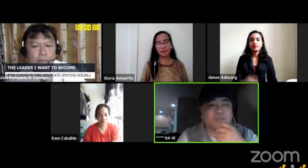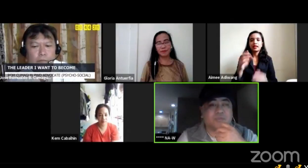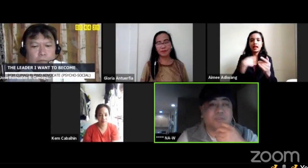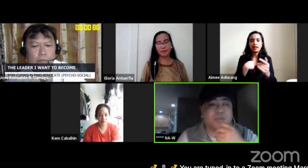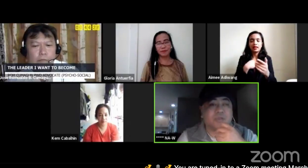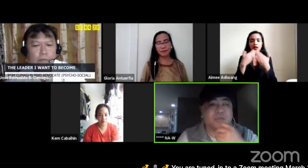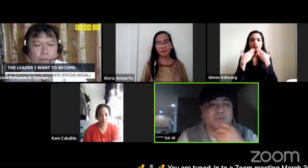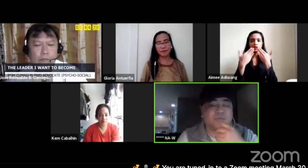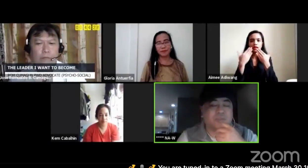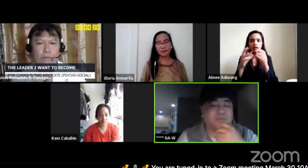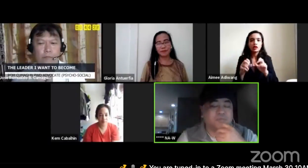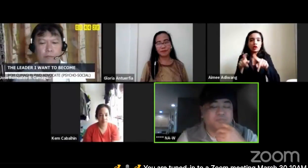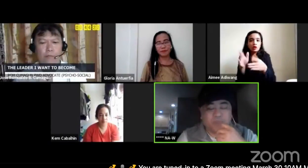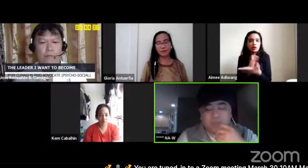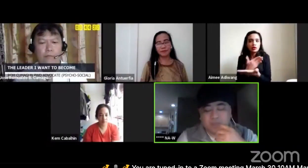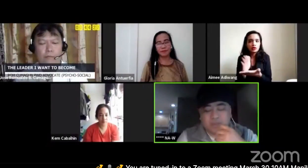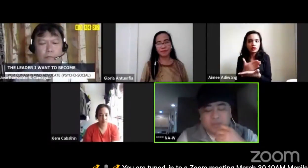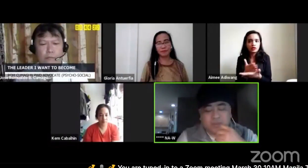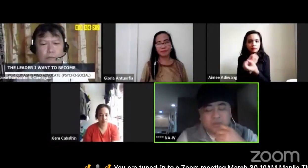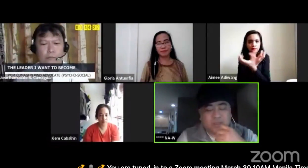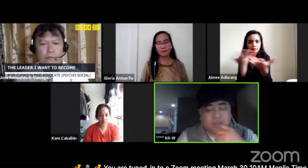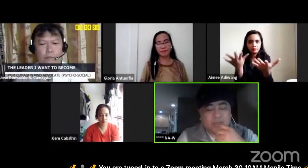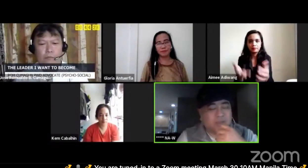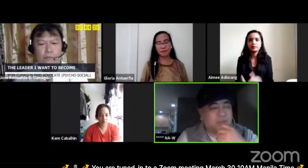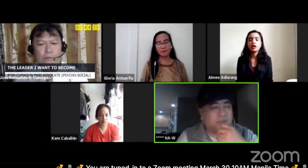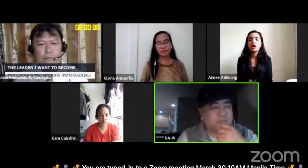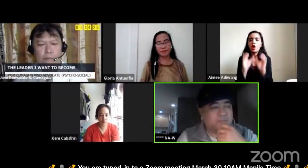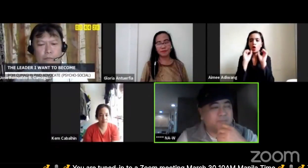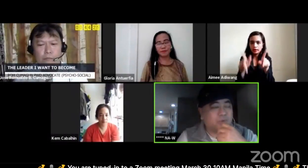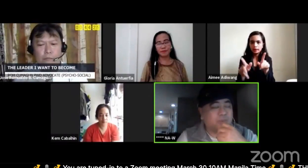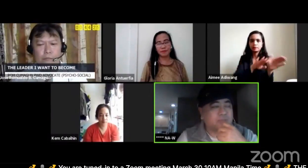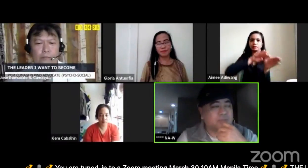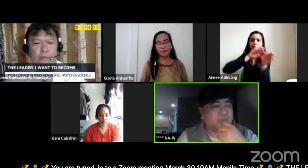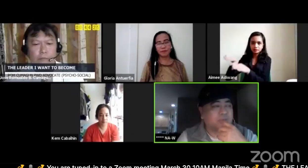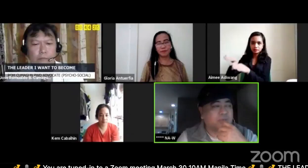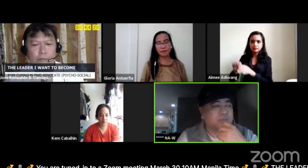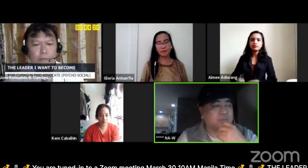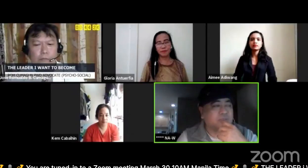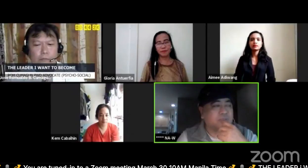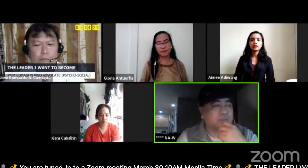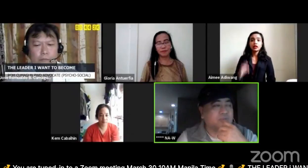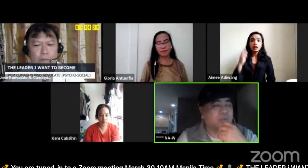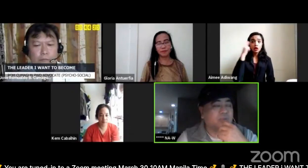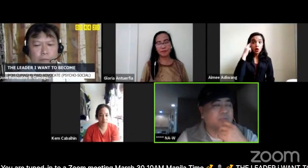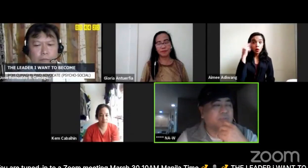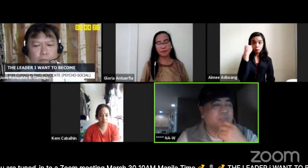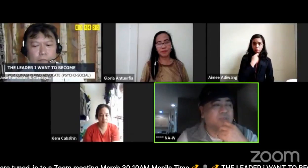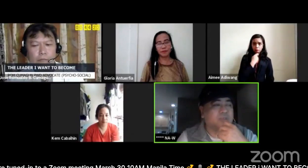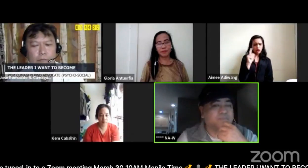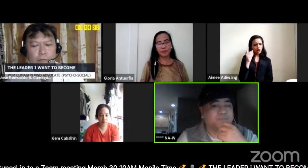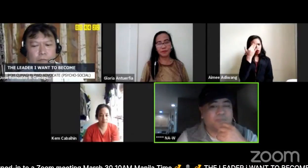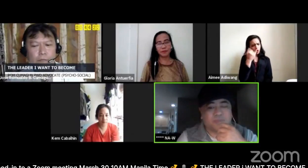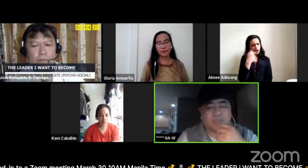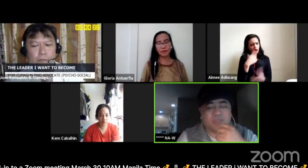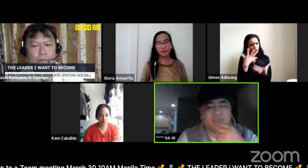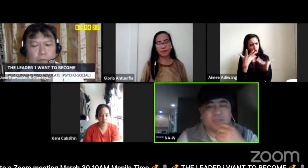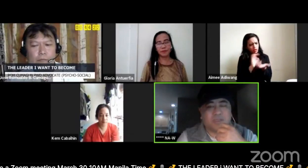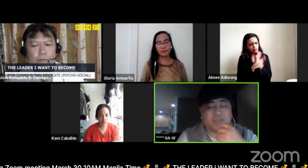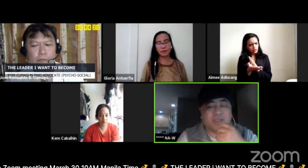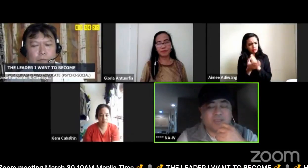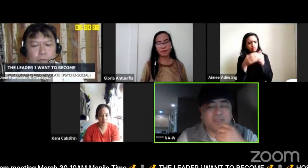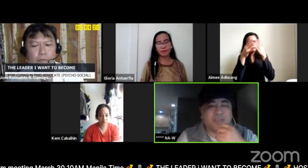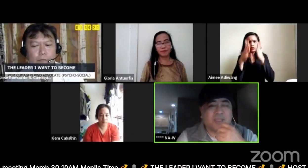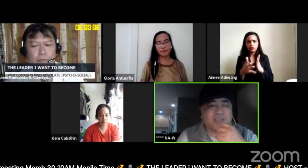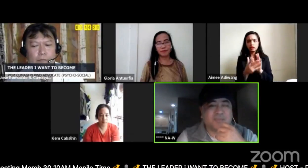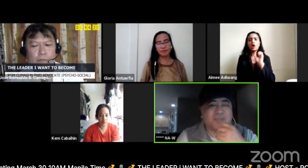this opportunity to share with you. Okay, Rom asked a question, do I want to be a leader?